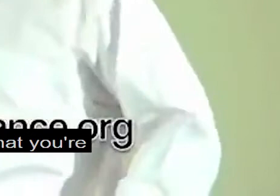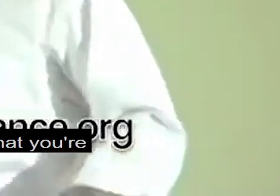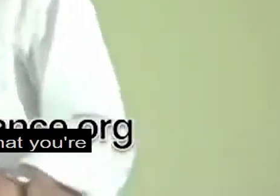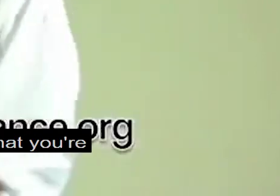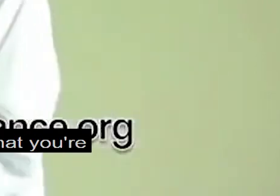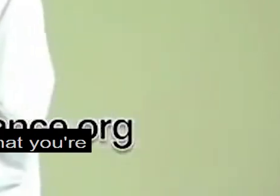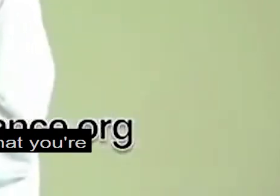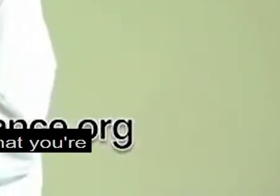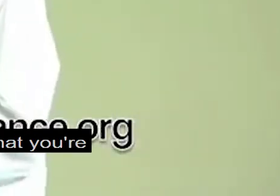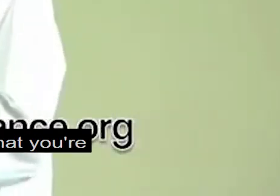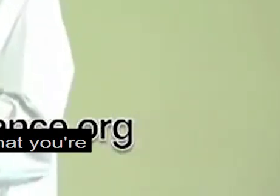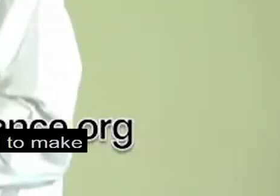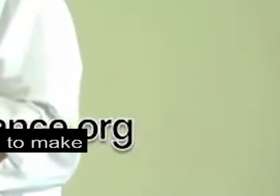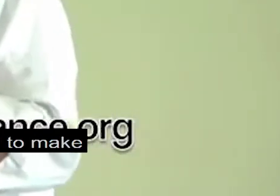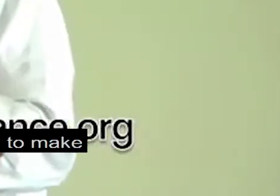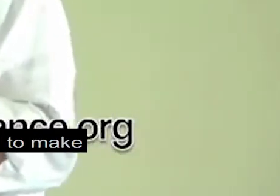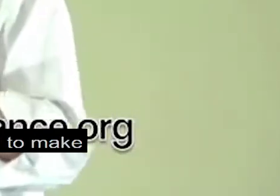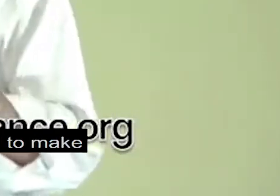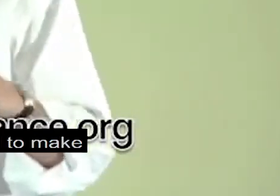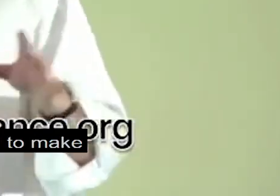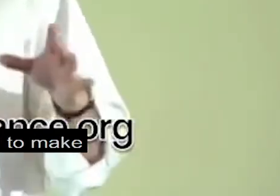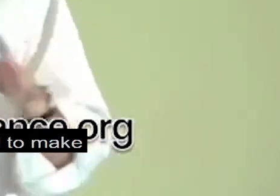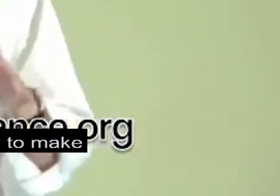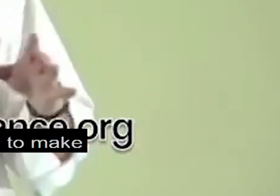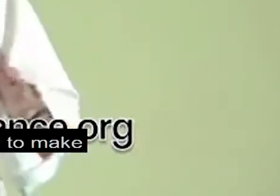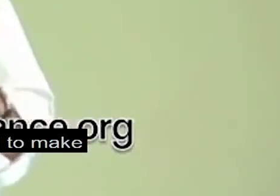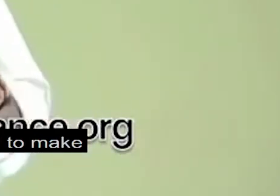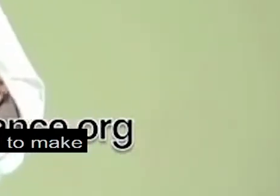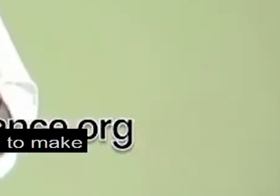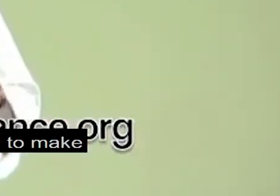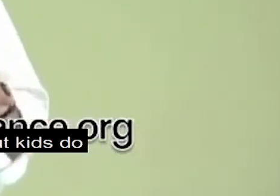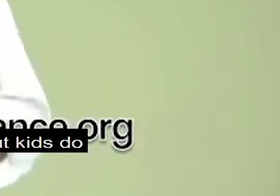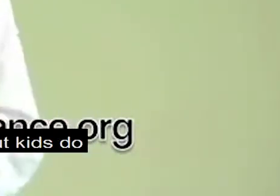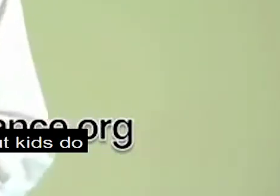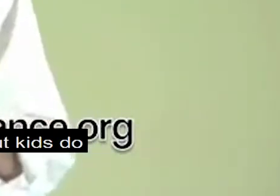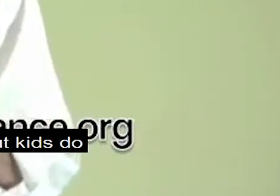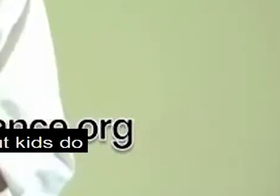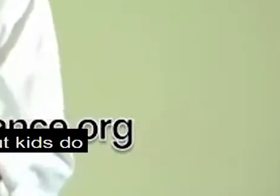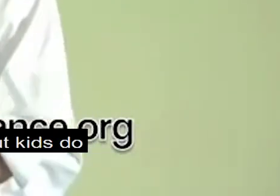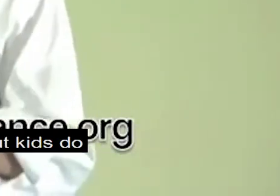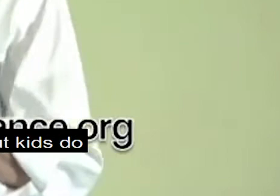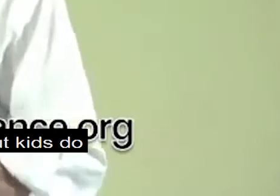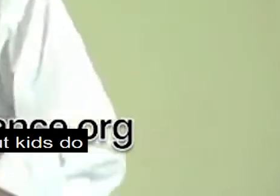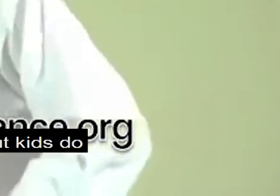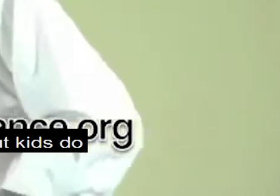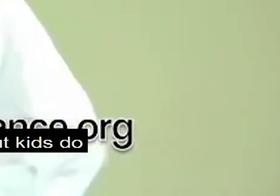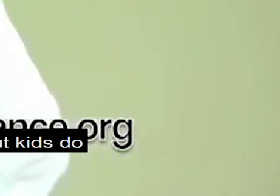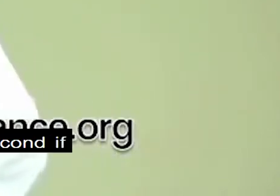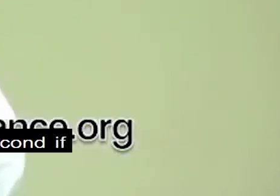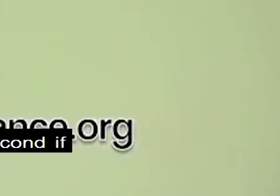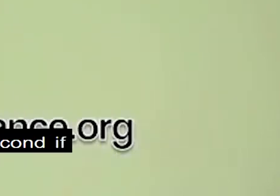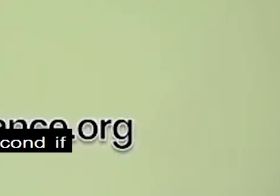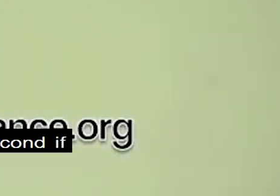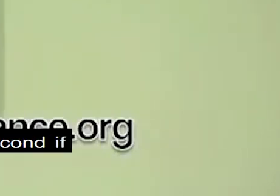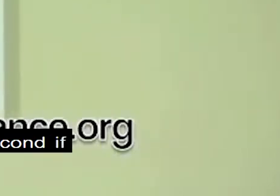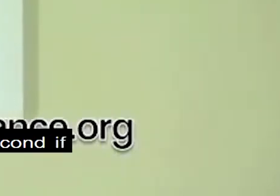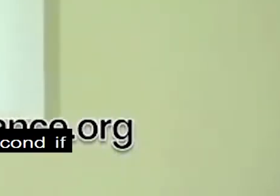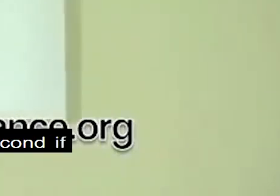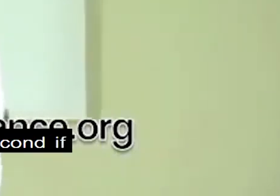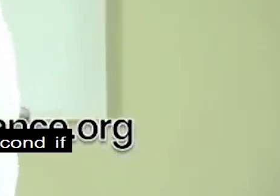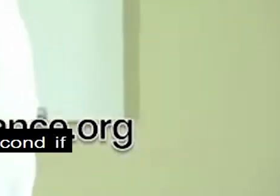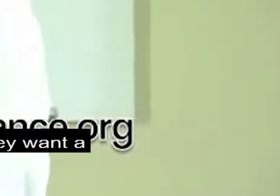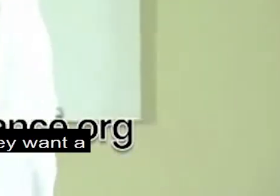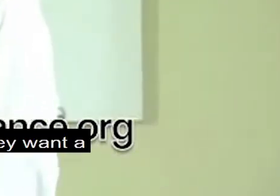ramifications for what you're going to do to or with this kid to make things better. Let's think about kids do well if they wanna